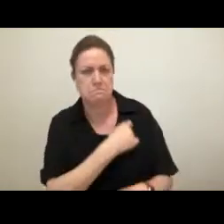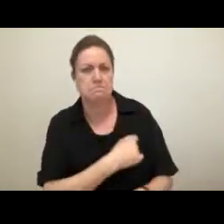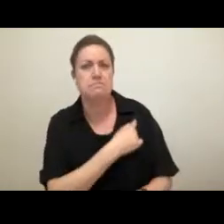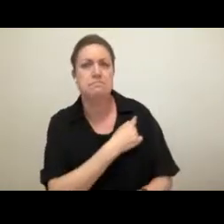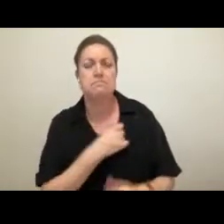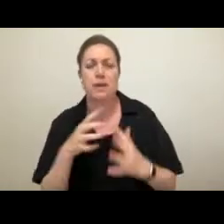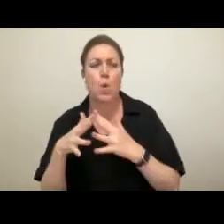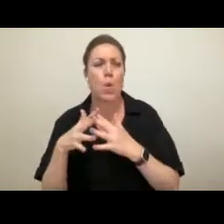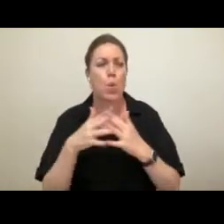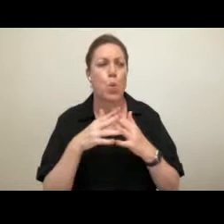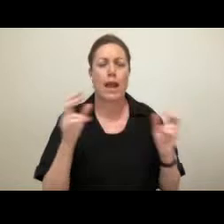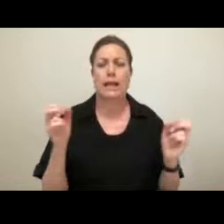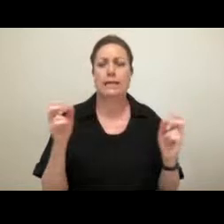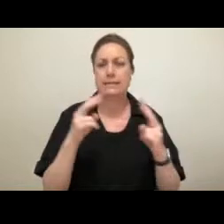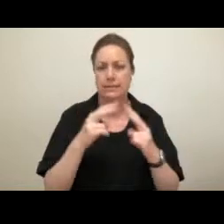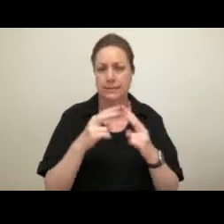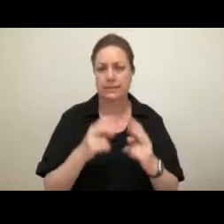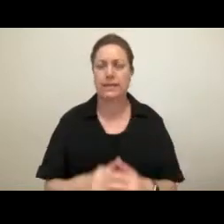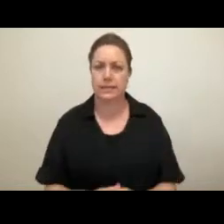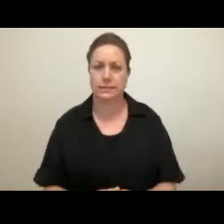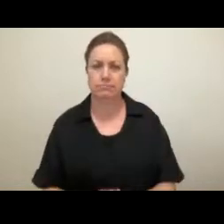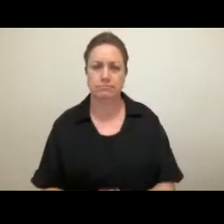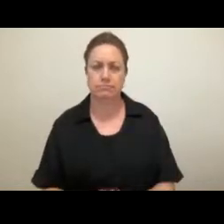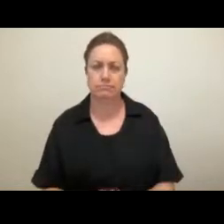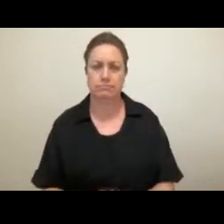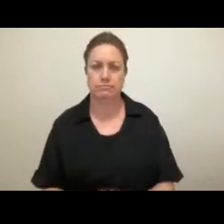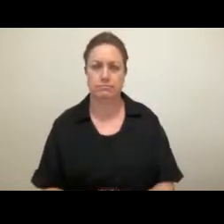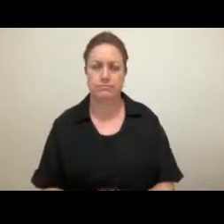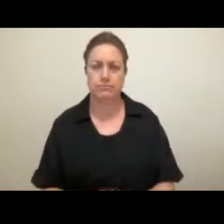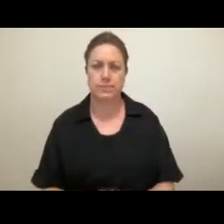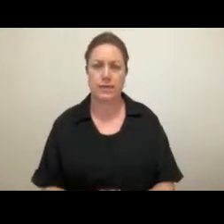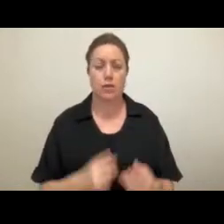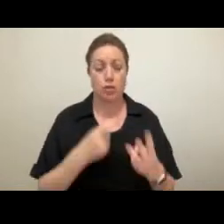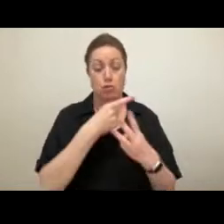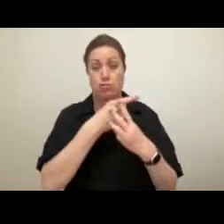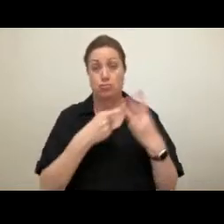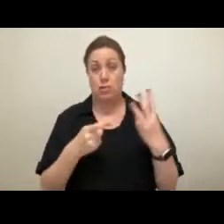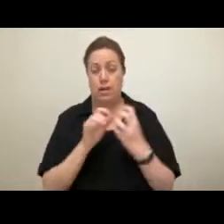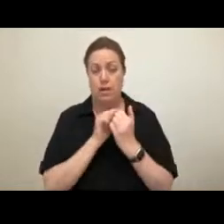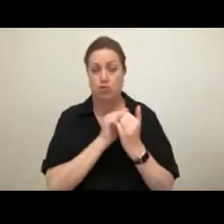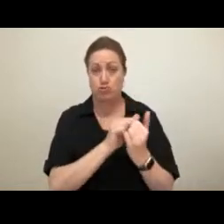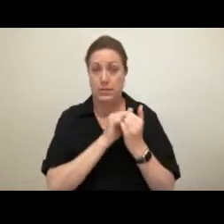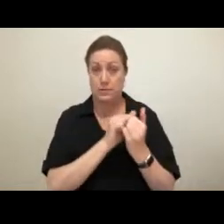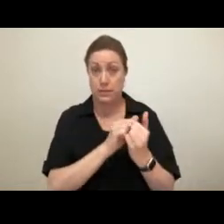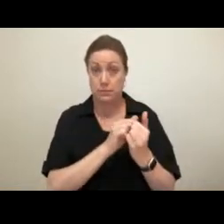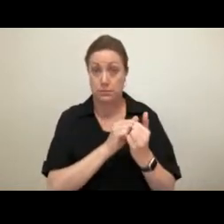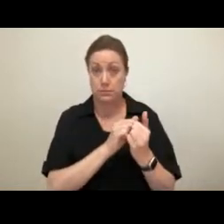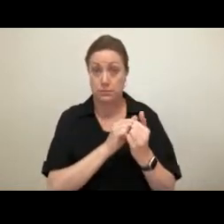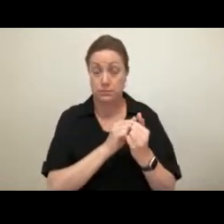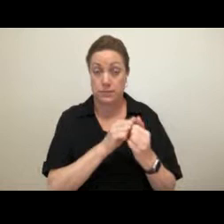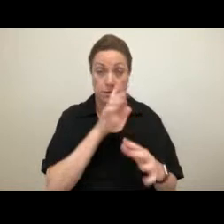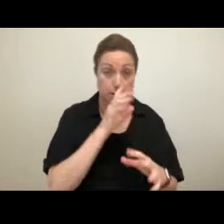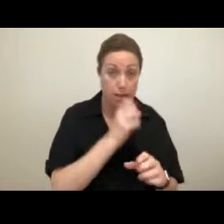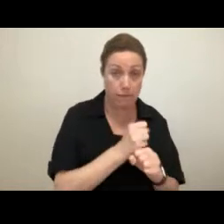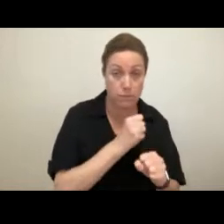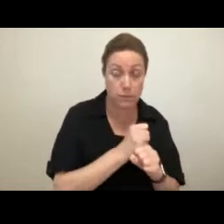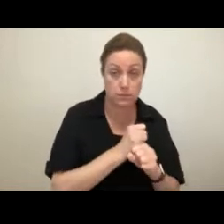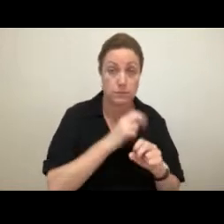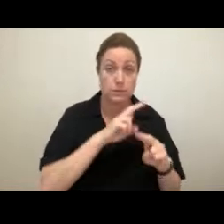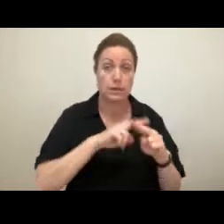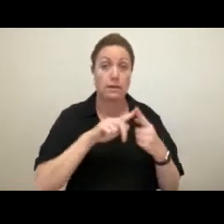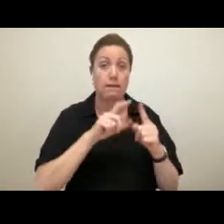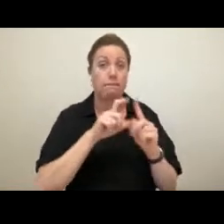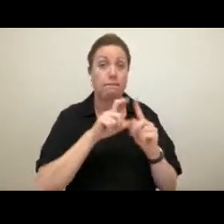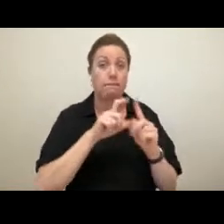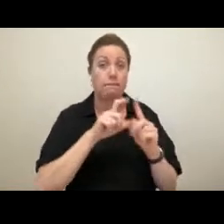which is a tripartite agreement between the Commonwealth at a federal level, the state government, and